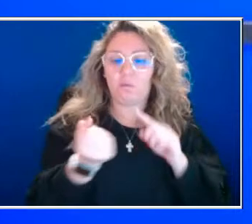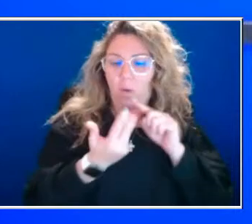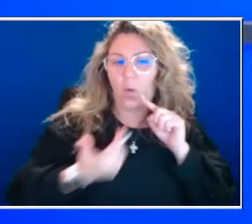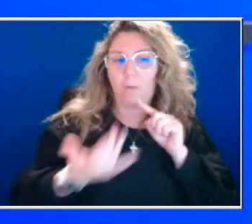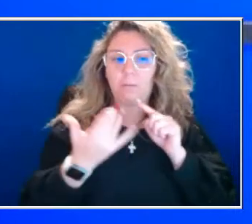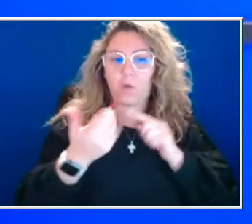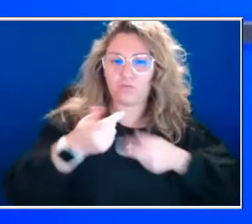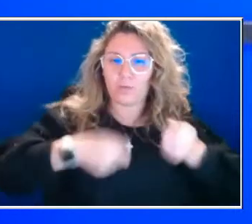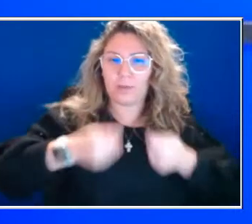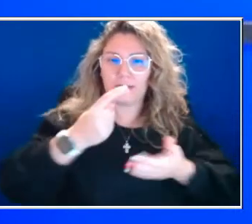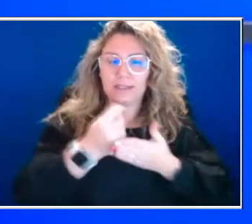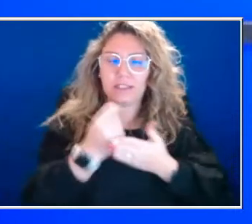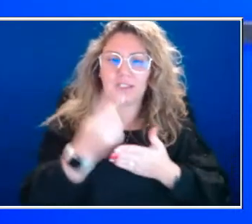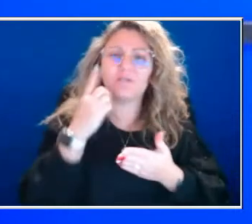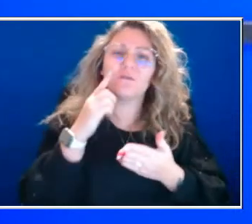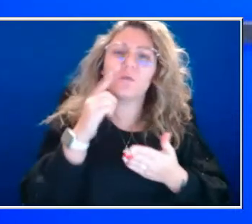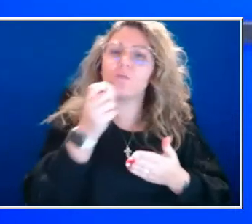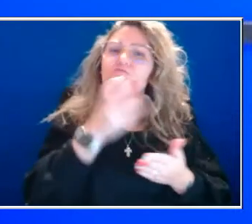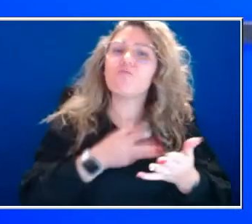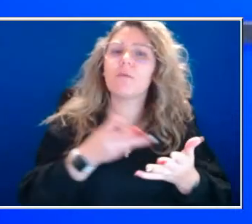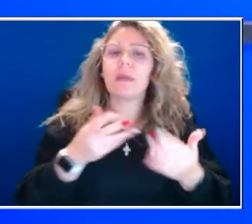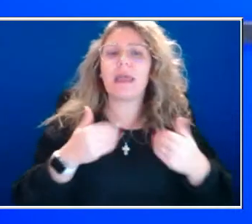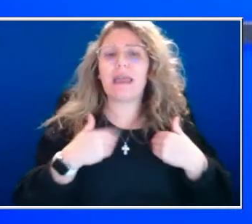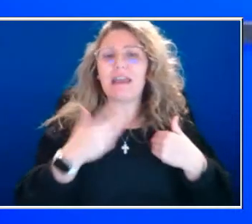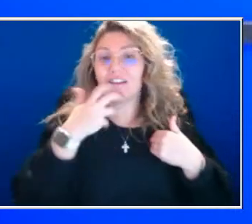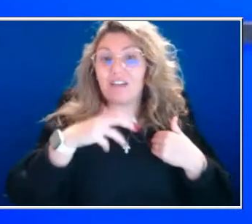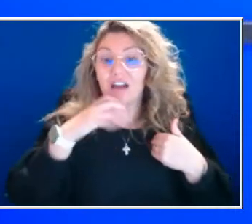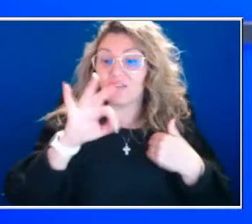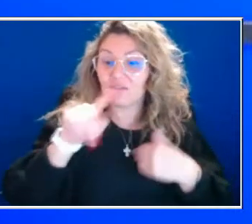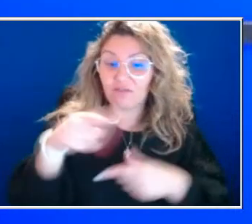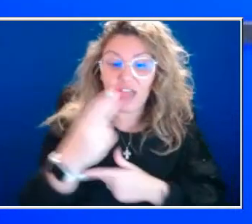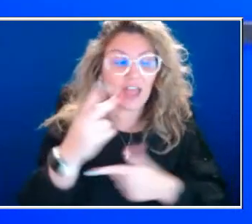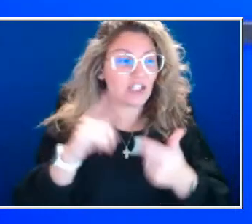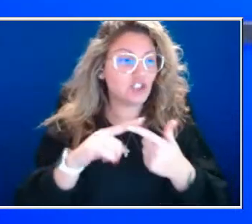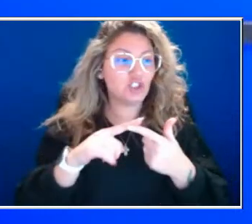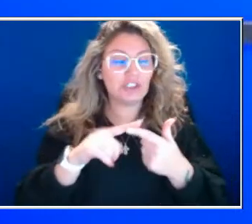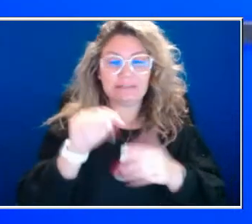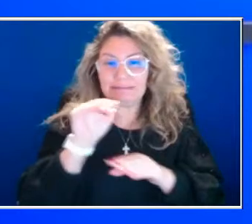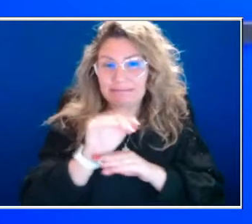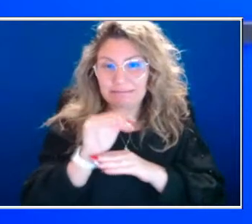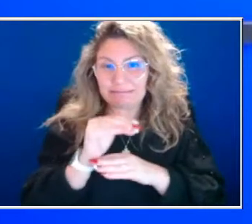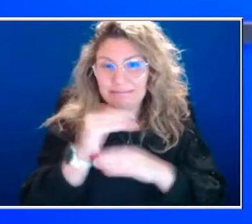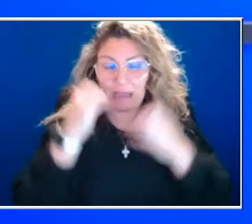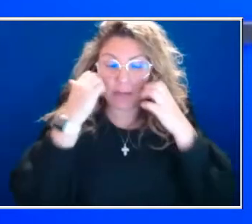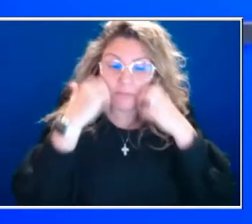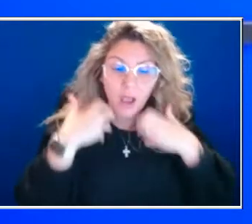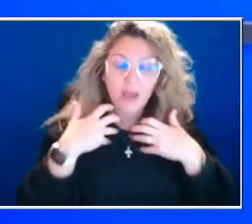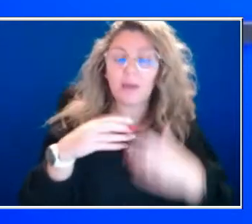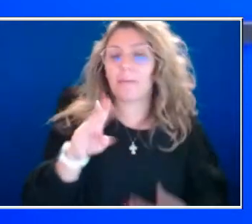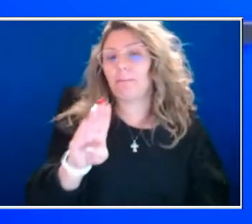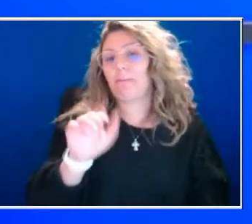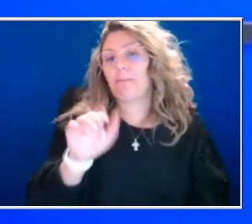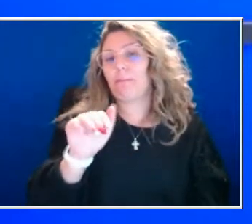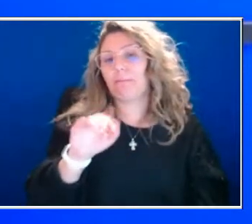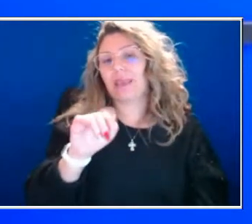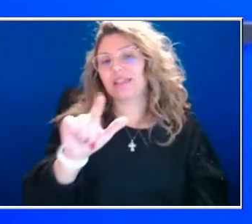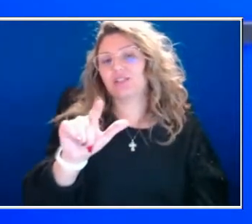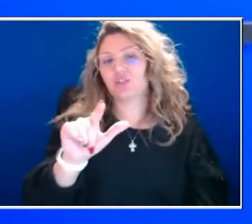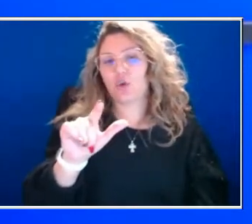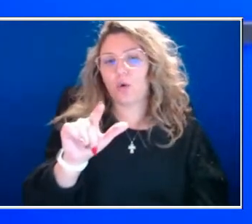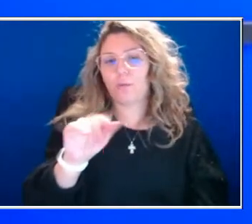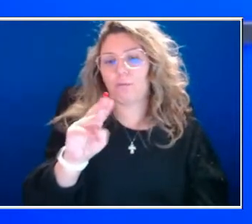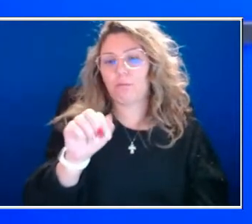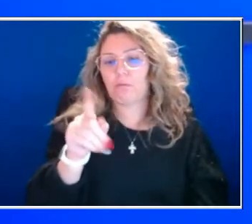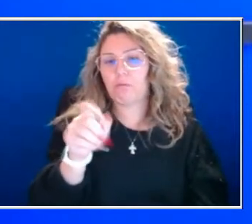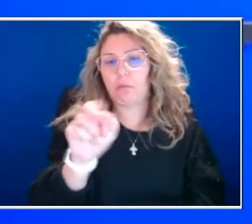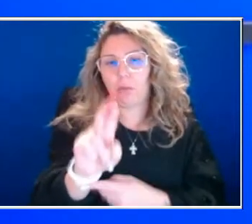for women who are having hot flashes, night sweats, some of those what we call vasomotor symptoms of menopause. Hormone replacement